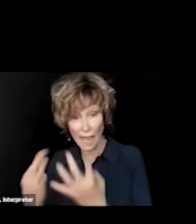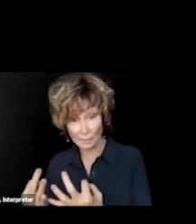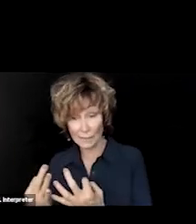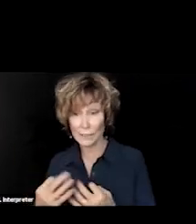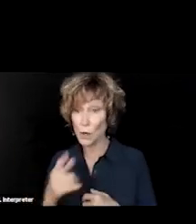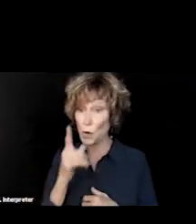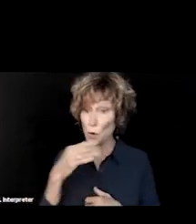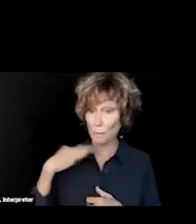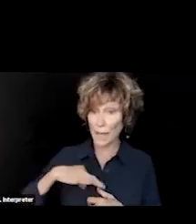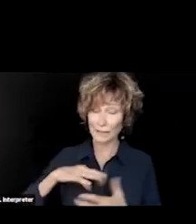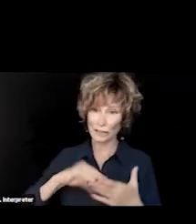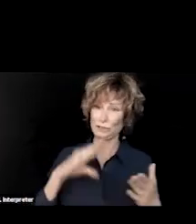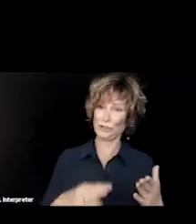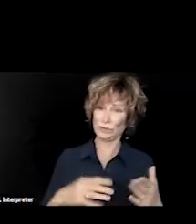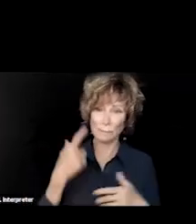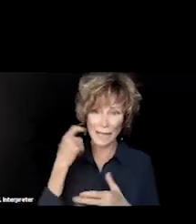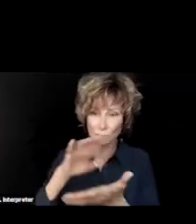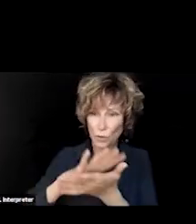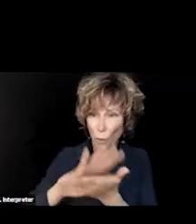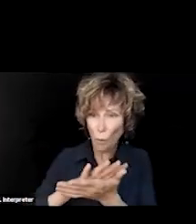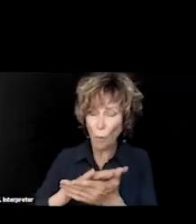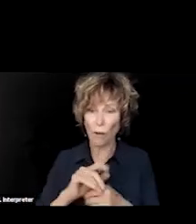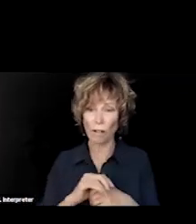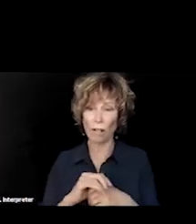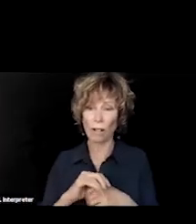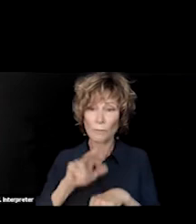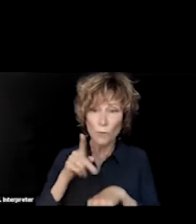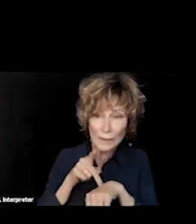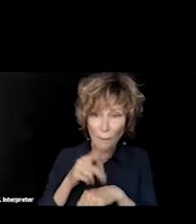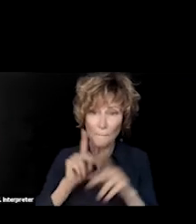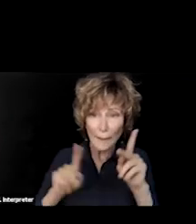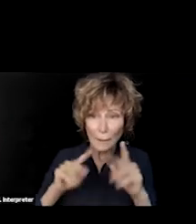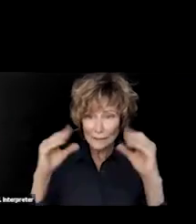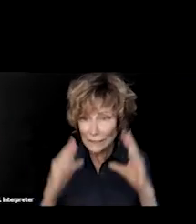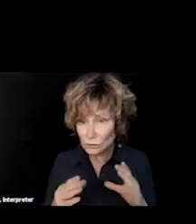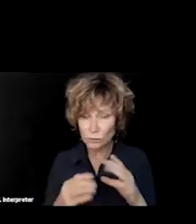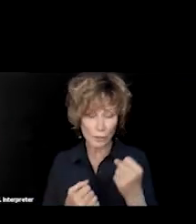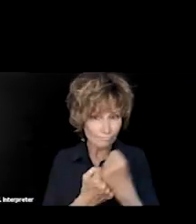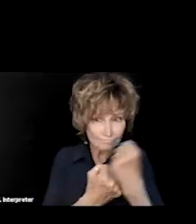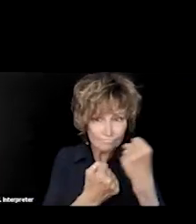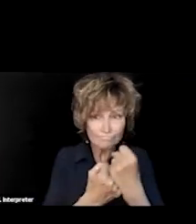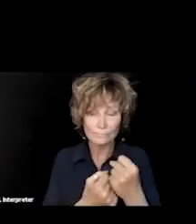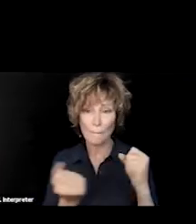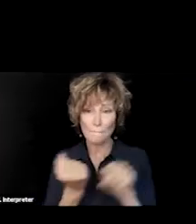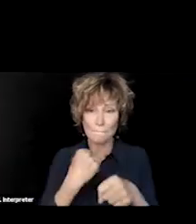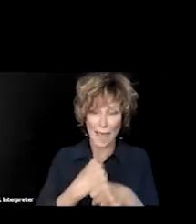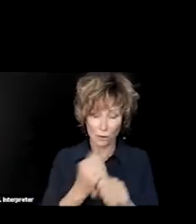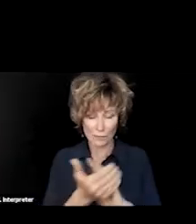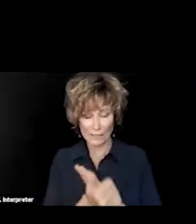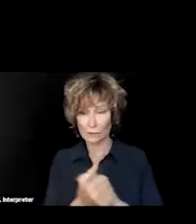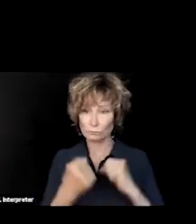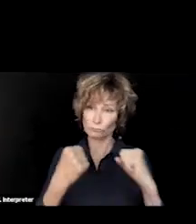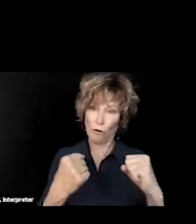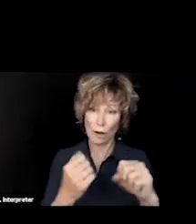student benefits because school personnel and families work together to strengthen his or her skills to become a successful